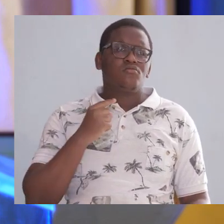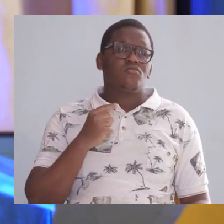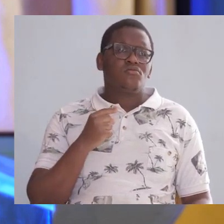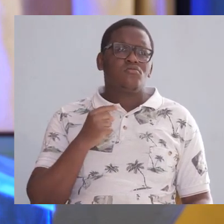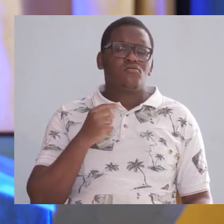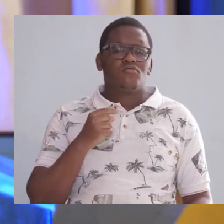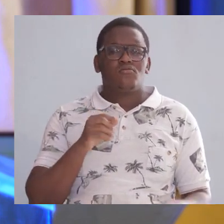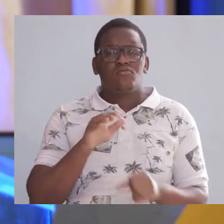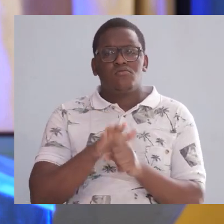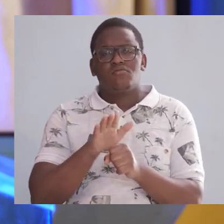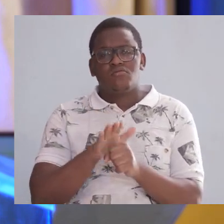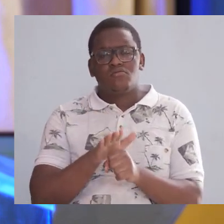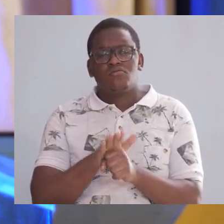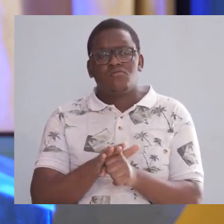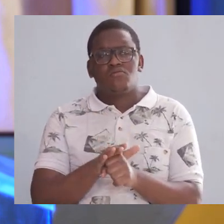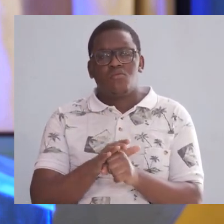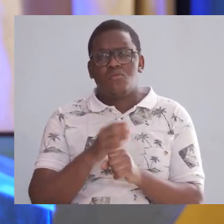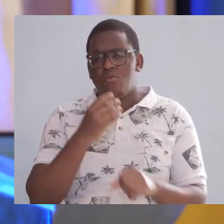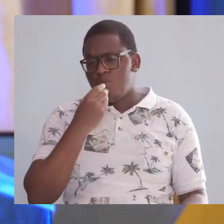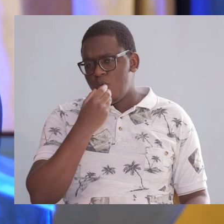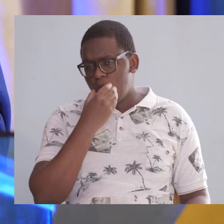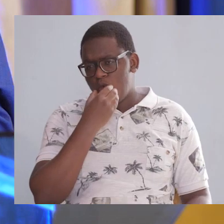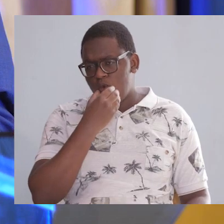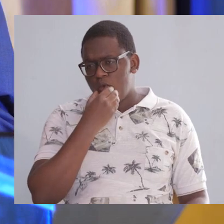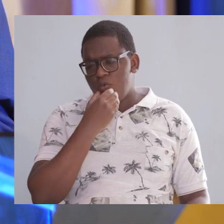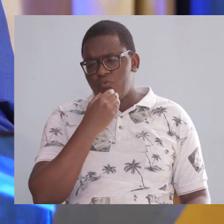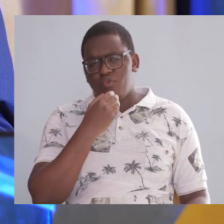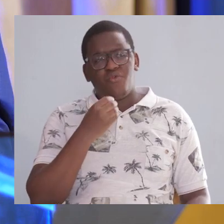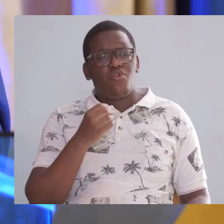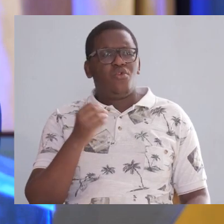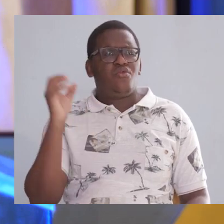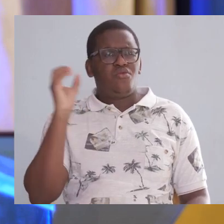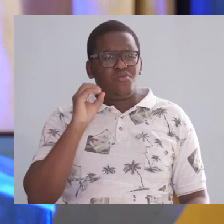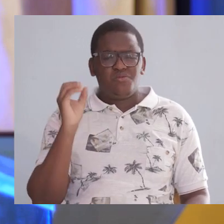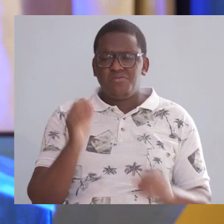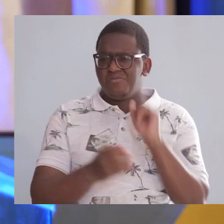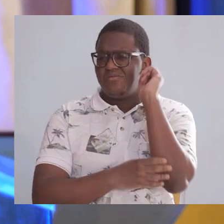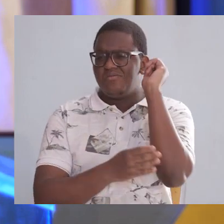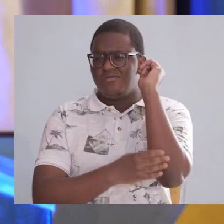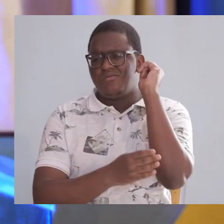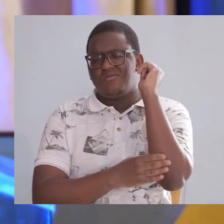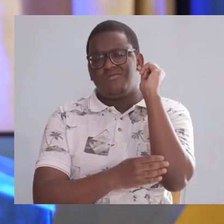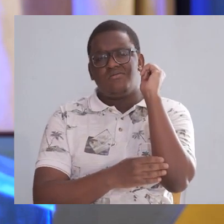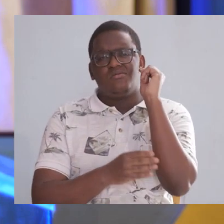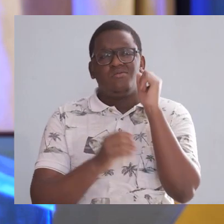up with a mouthful of gravel. Psalms 62, verses 10.